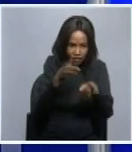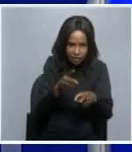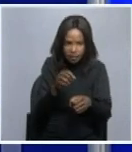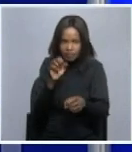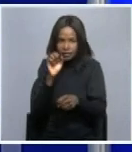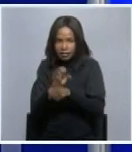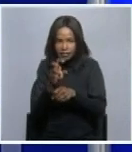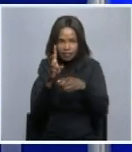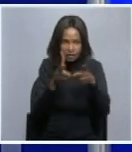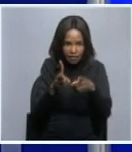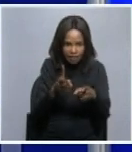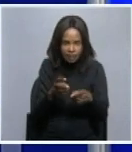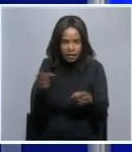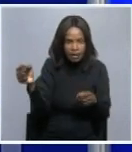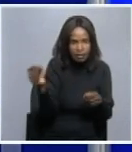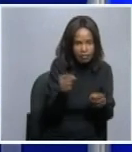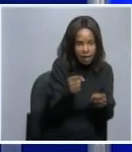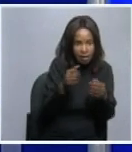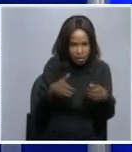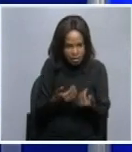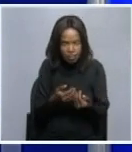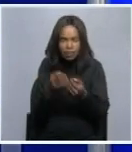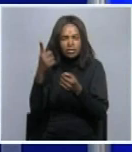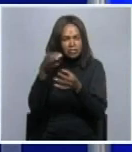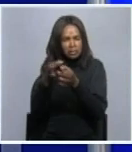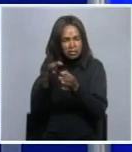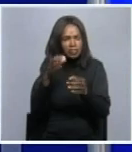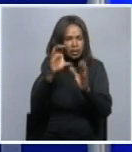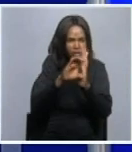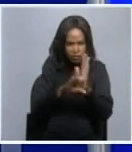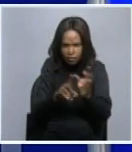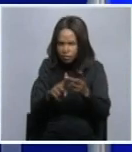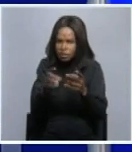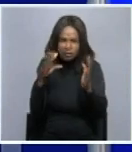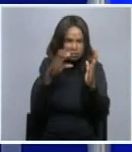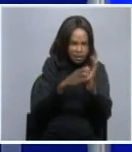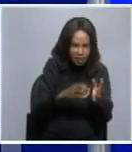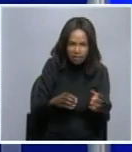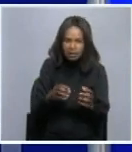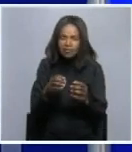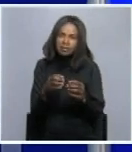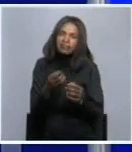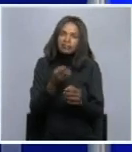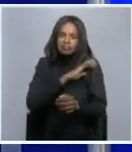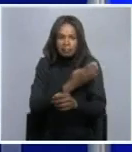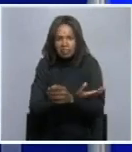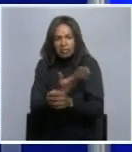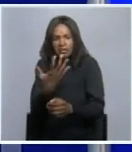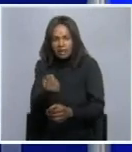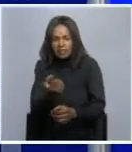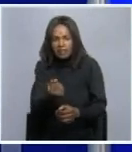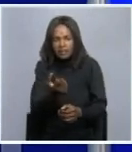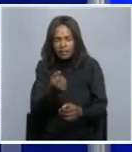of 2003, as well as the Constitution with regards to the appointment of a Director General and a Deputy Director General of